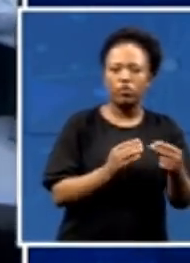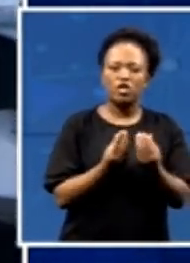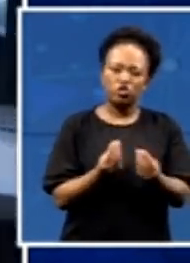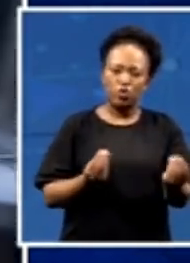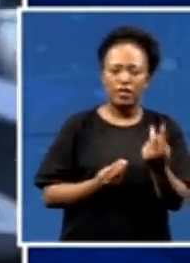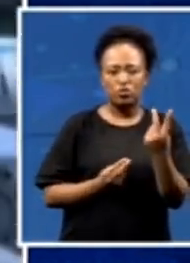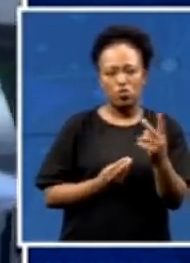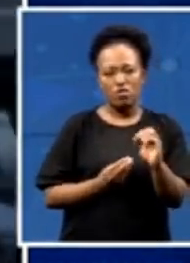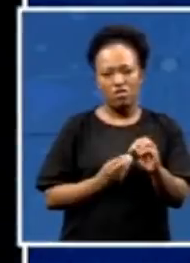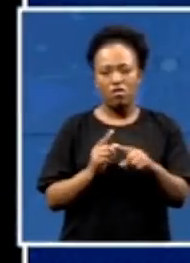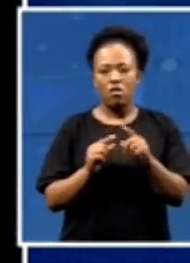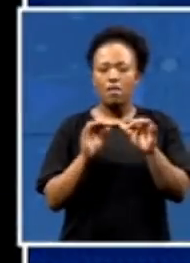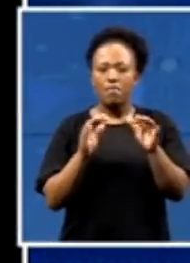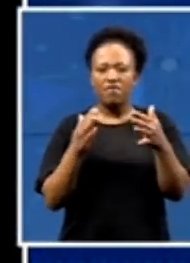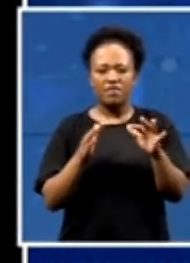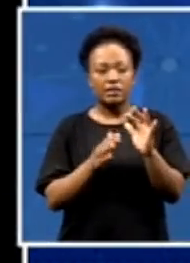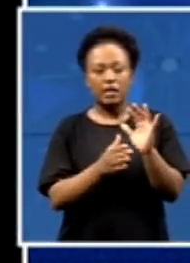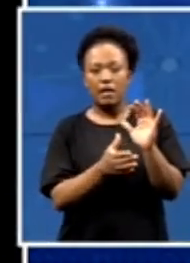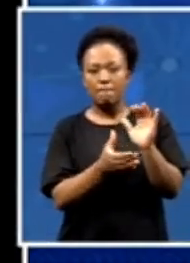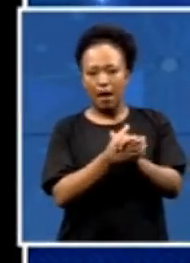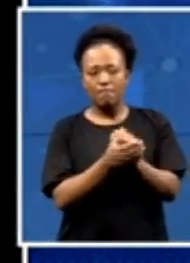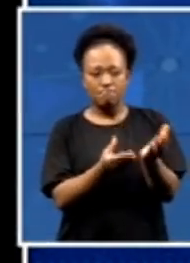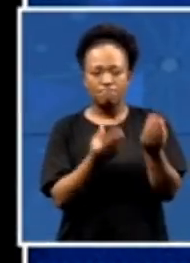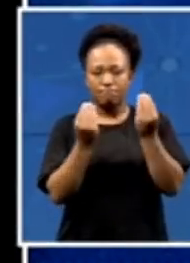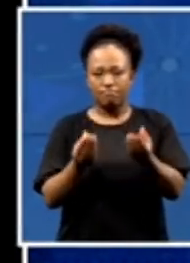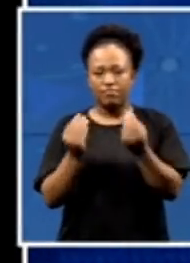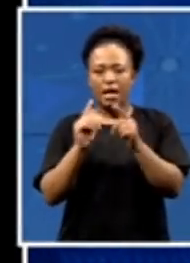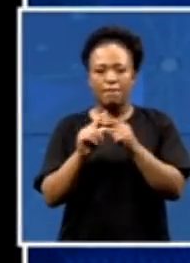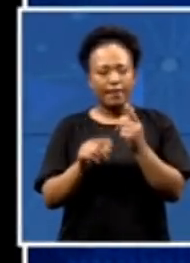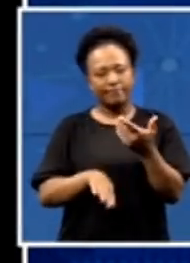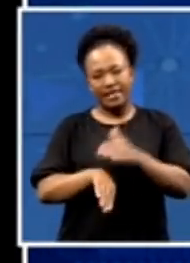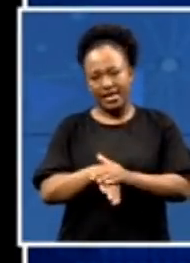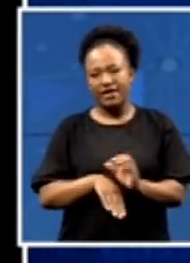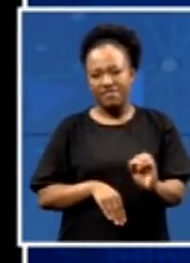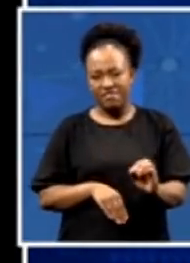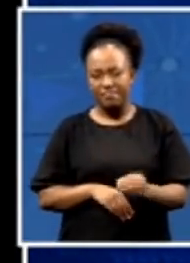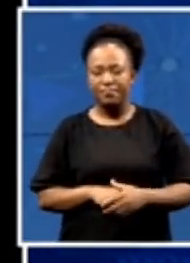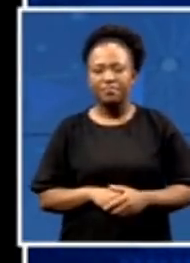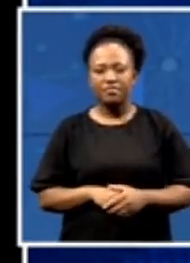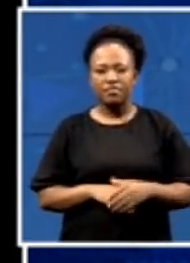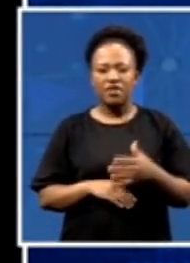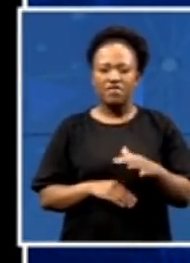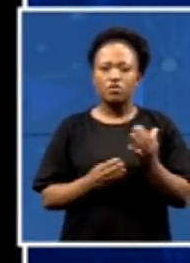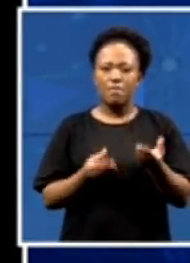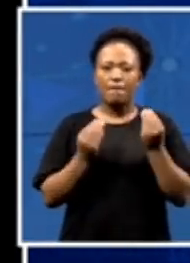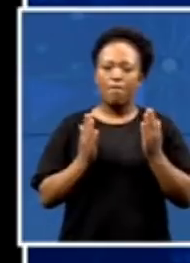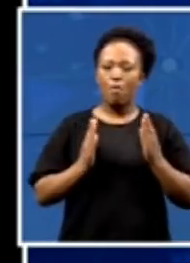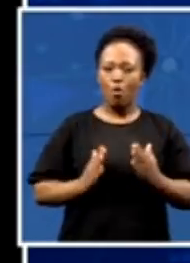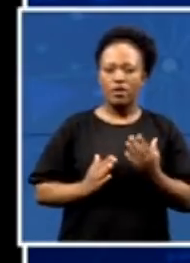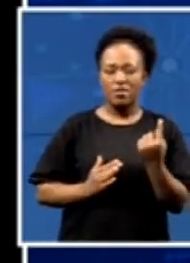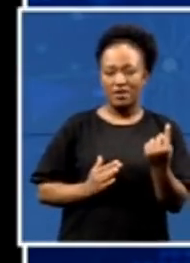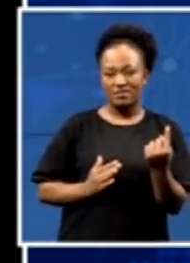located. Unfortunately, they did not survive, saying that they've recovered 1 body, but 3 other bodies